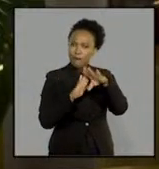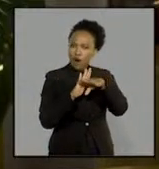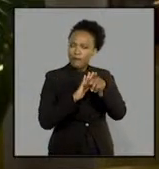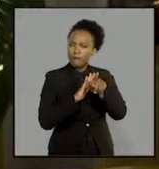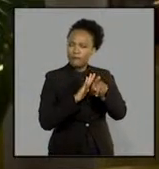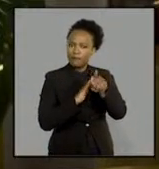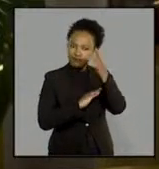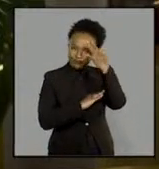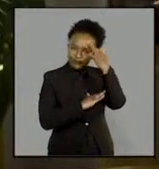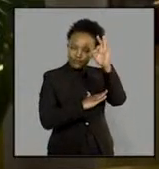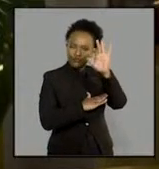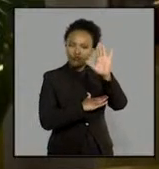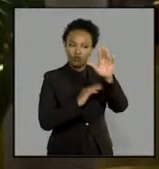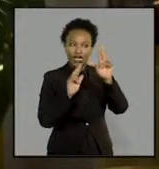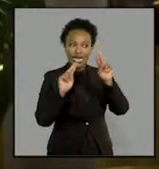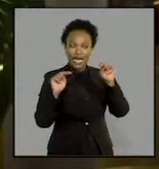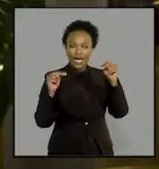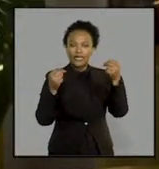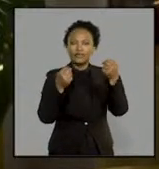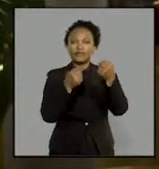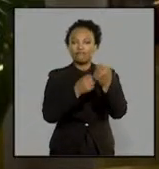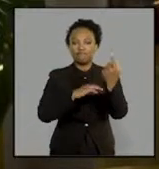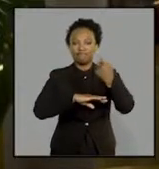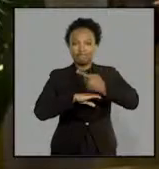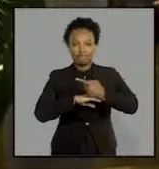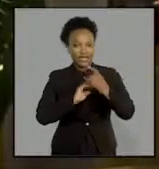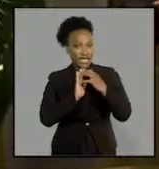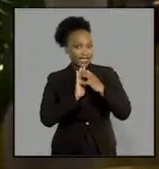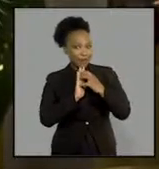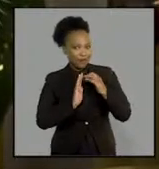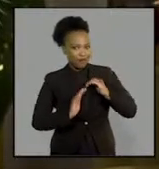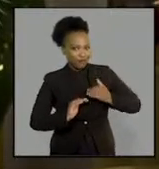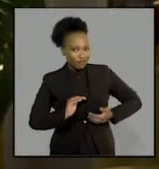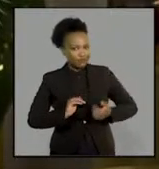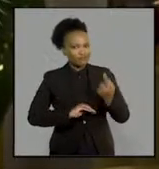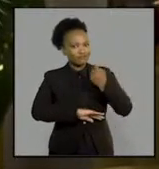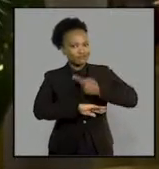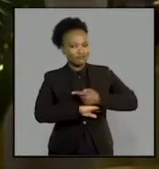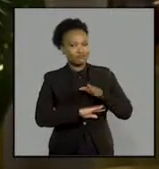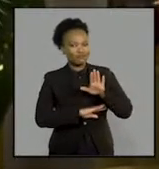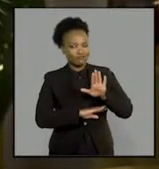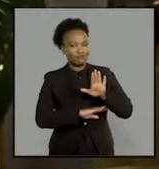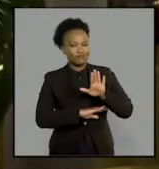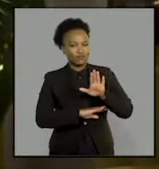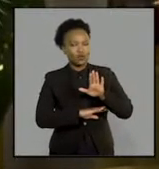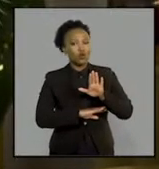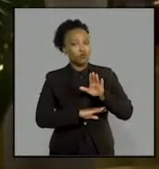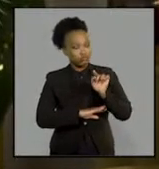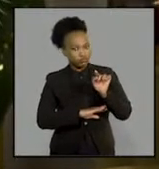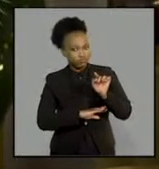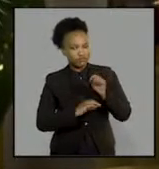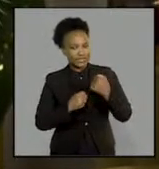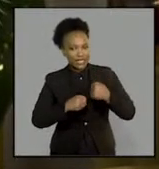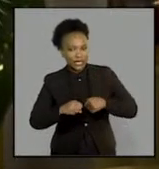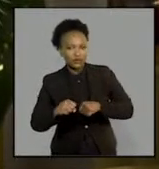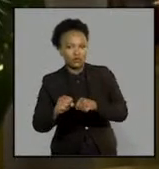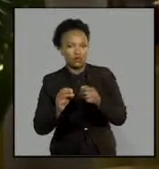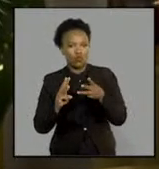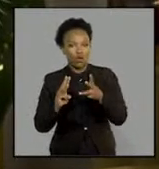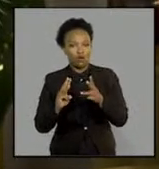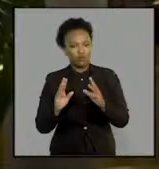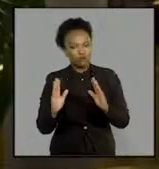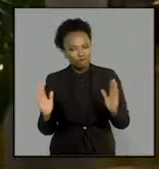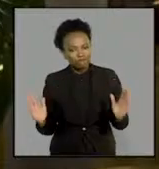commemorative program, government looks to national days such as Women's Day as one of the